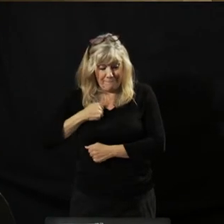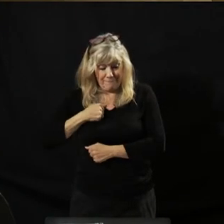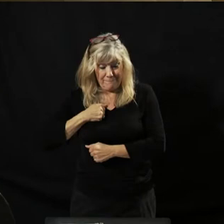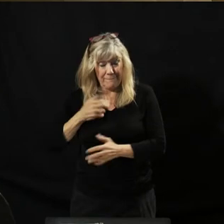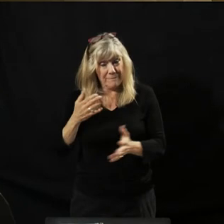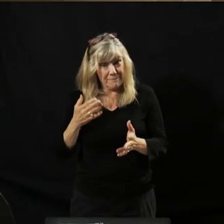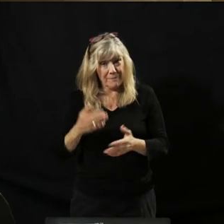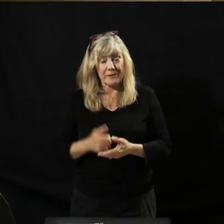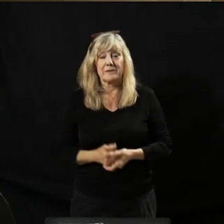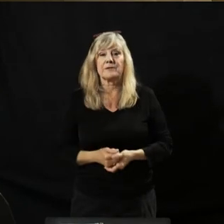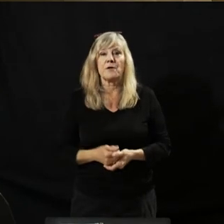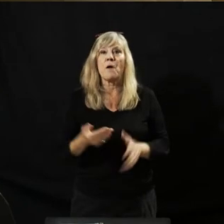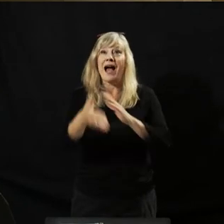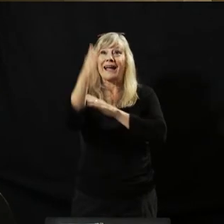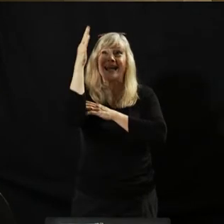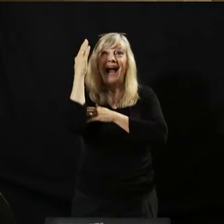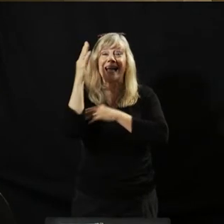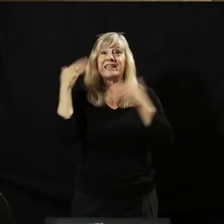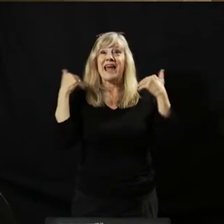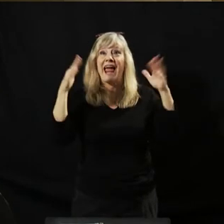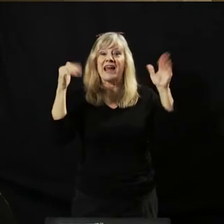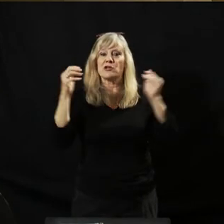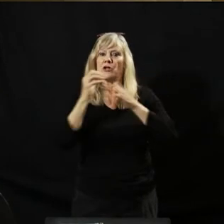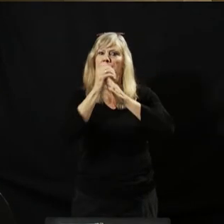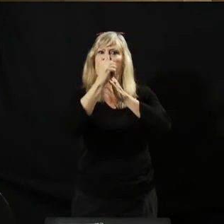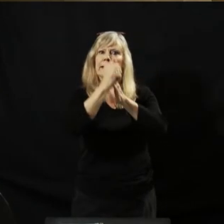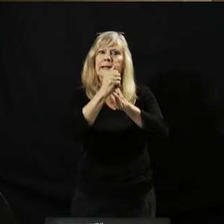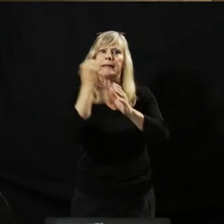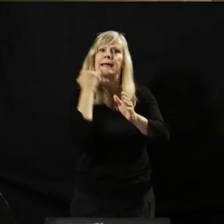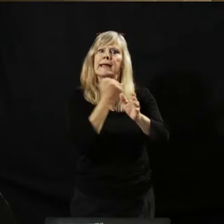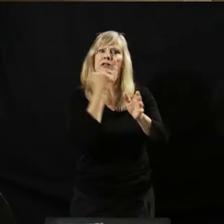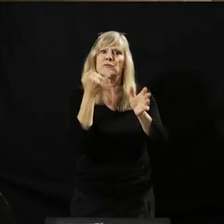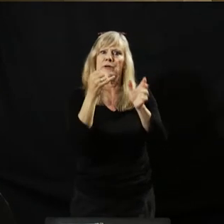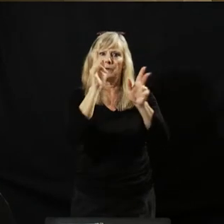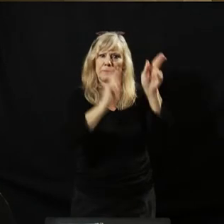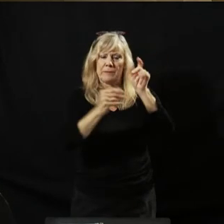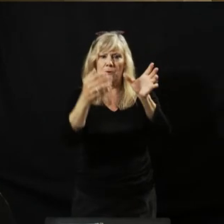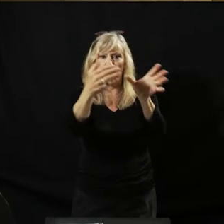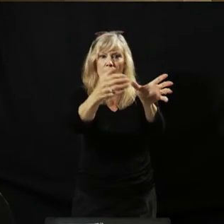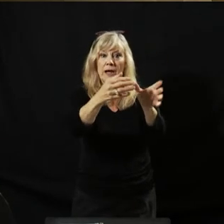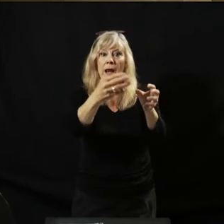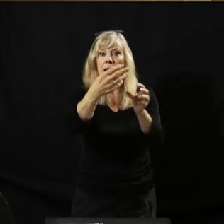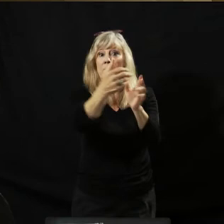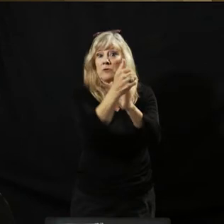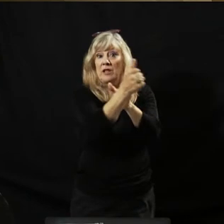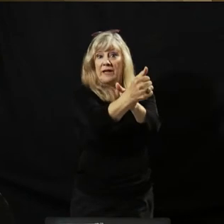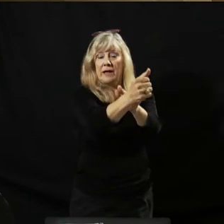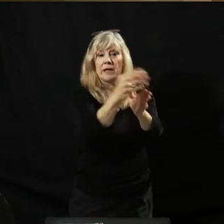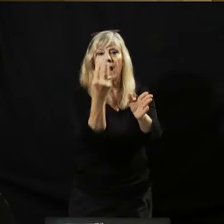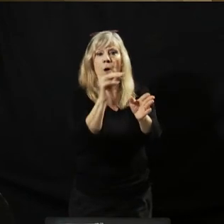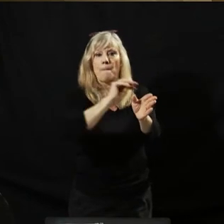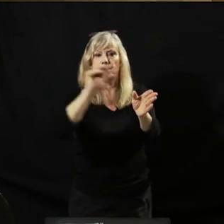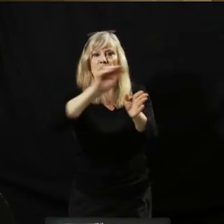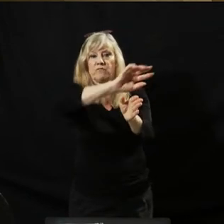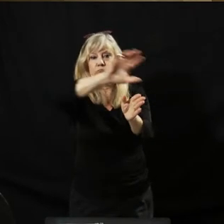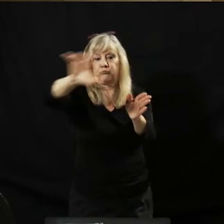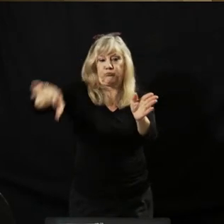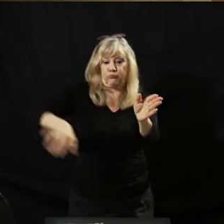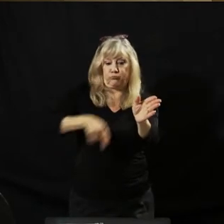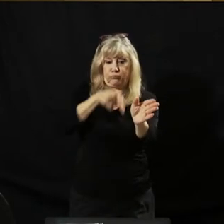been leading Israel's camp, now moved and went around behind them. The column of cloud